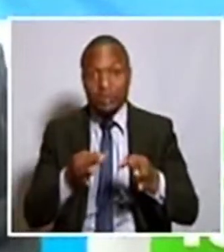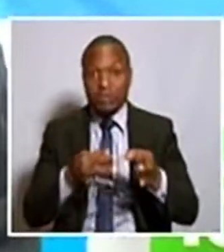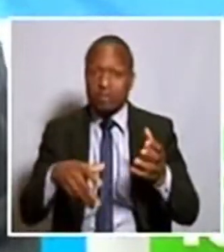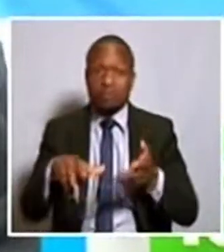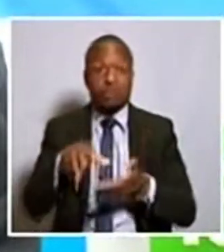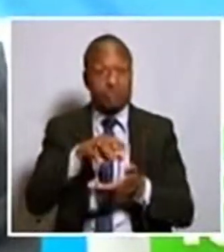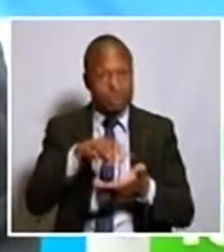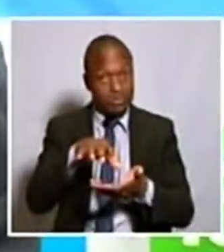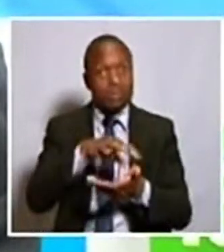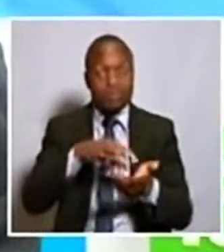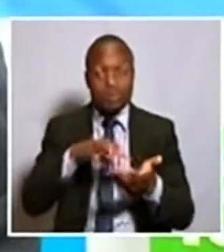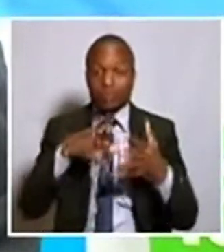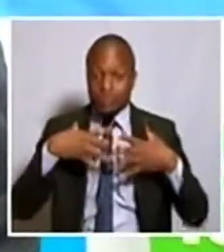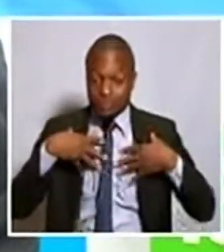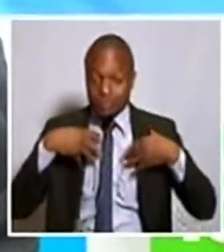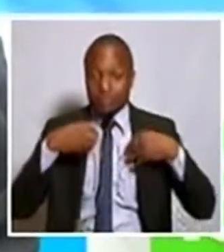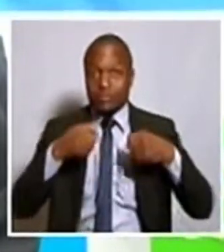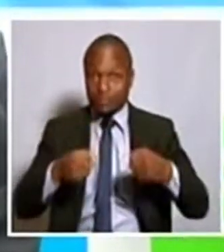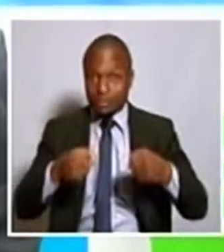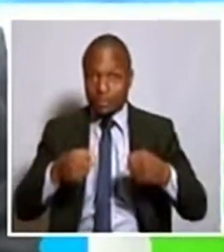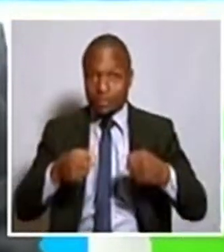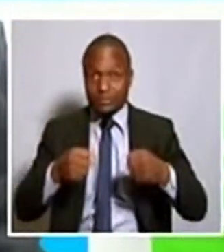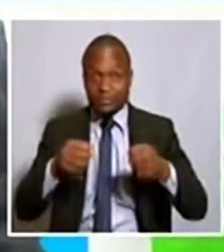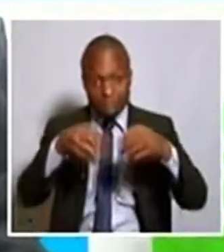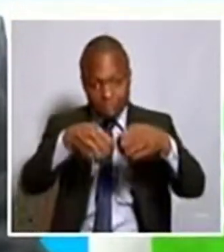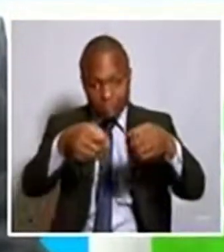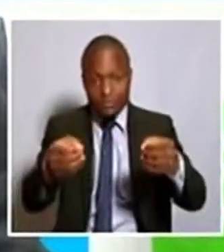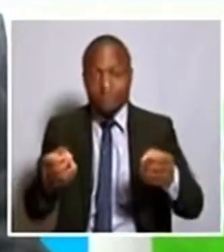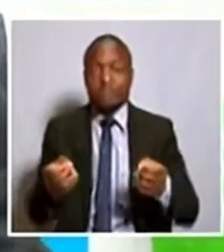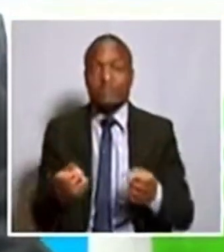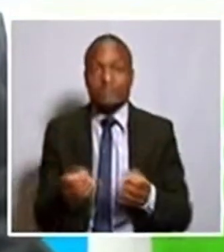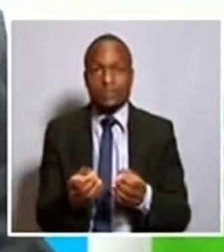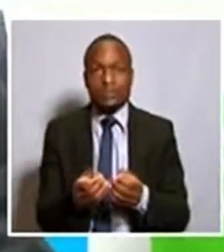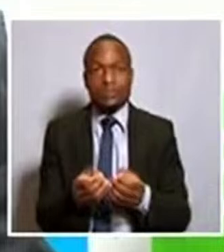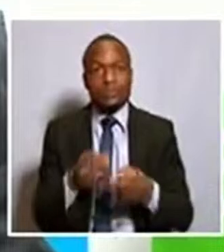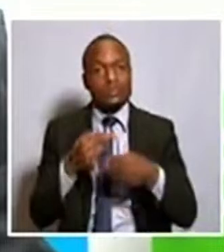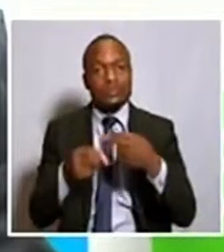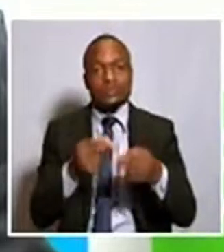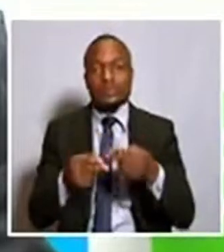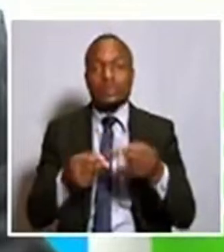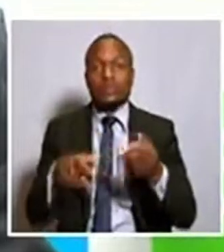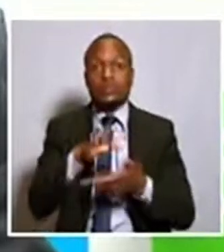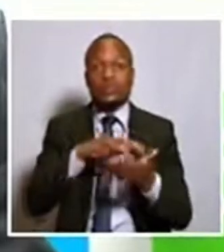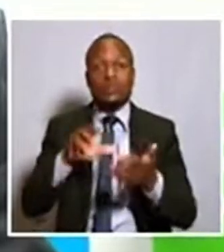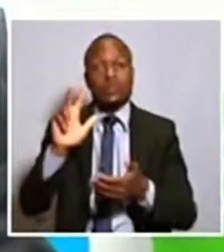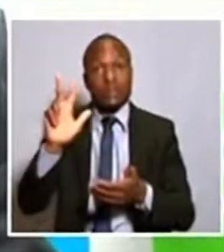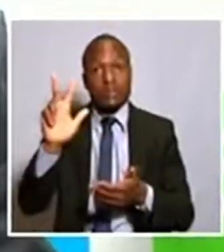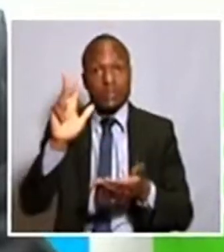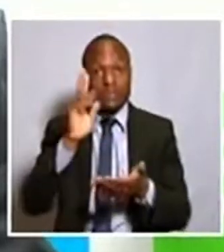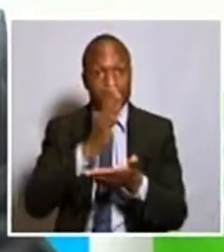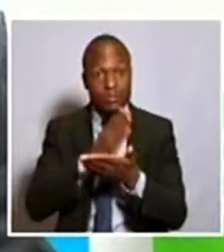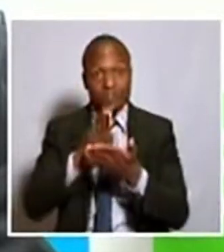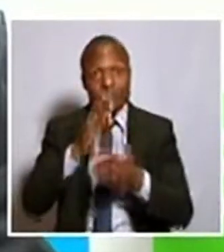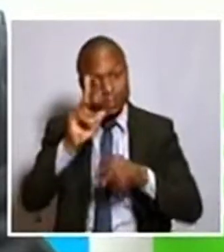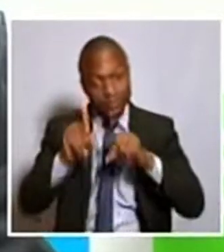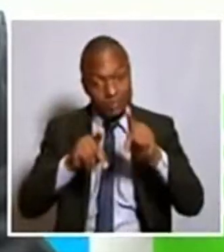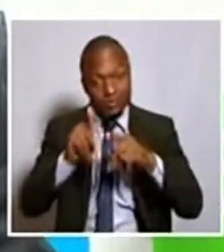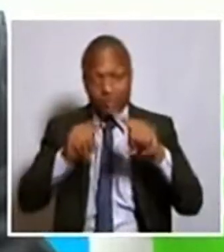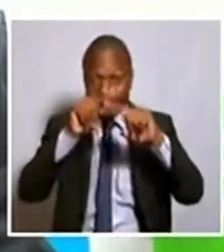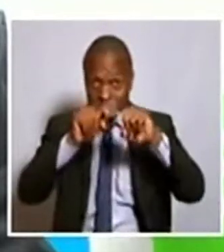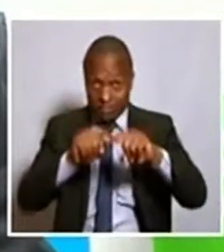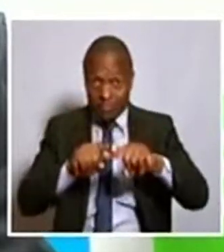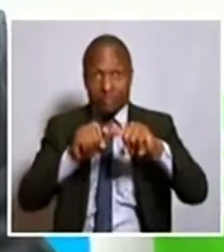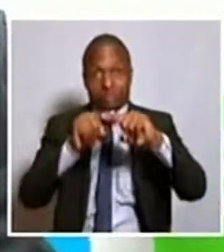the well-being and the health of oceans, we are tampering with over 3 billion people that depend